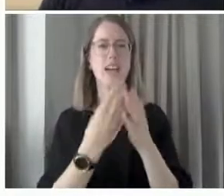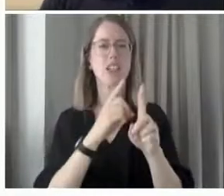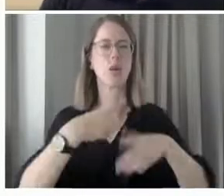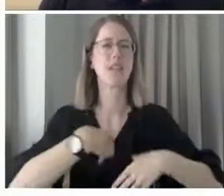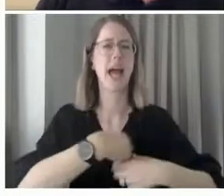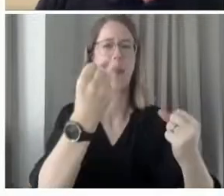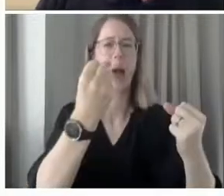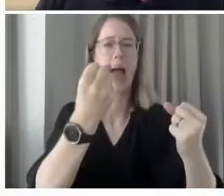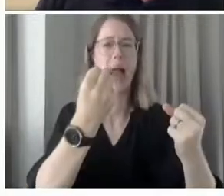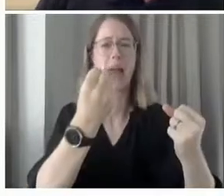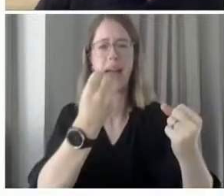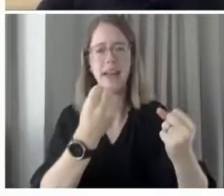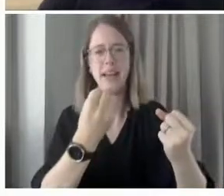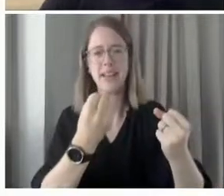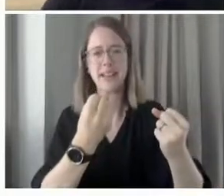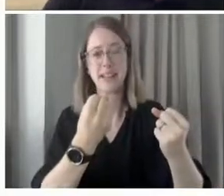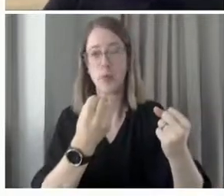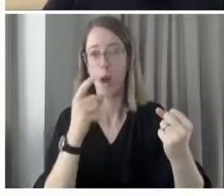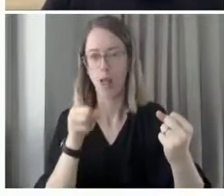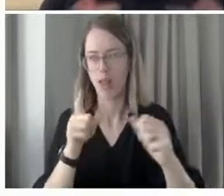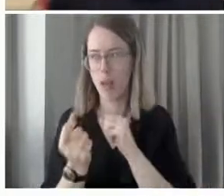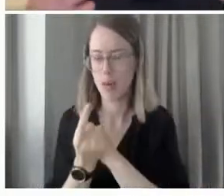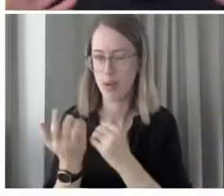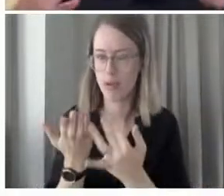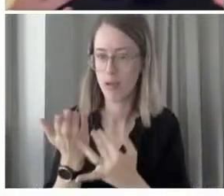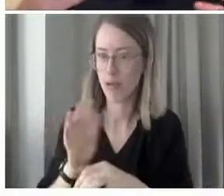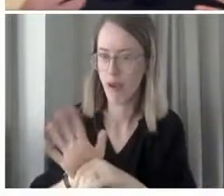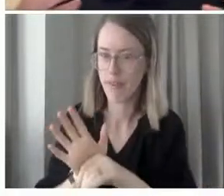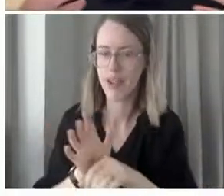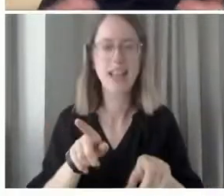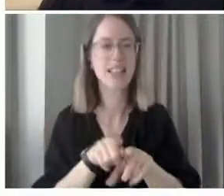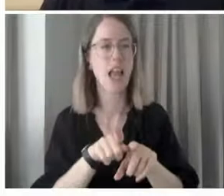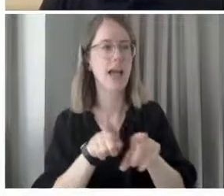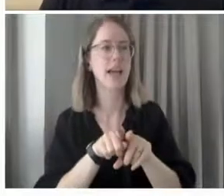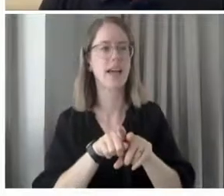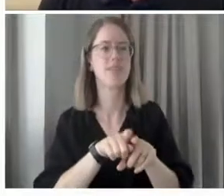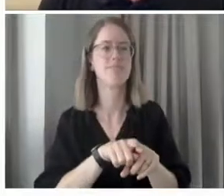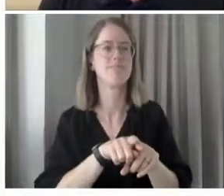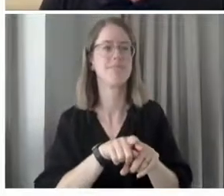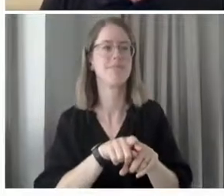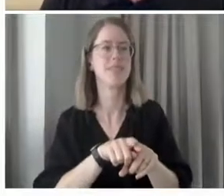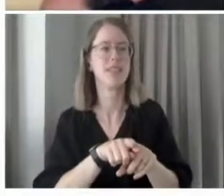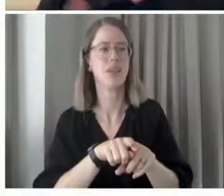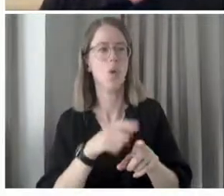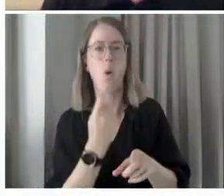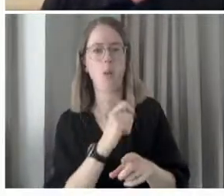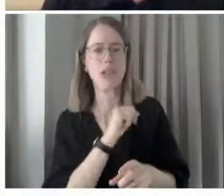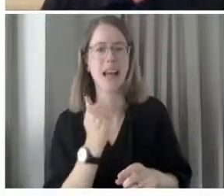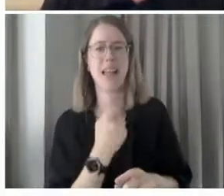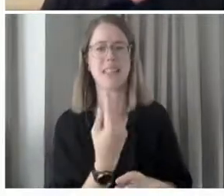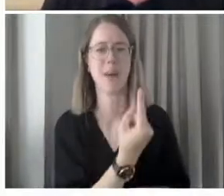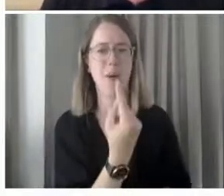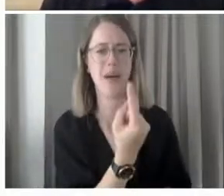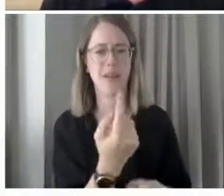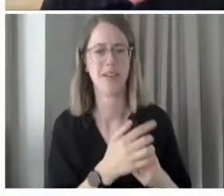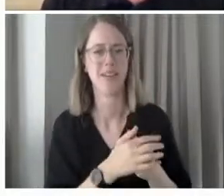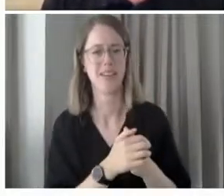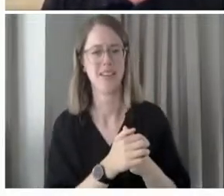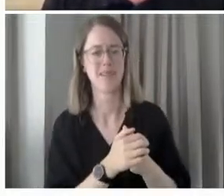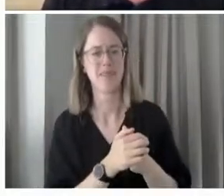culture, which actually we did during COVID, it is like cutting off their oxygen. You'll find that this group